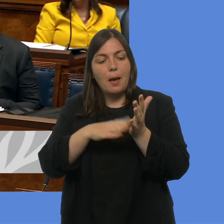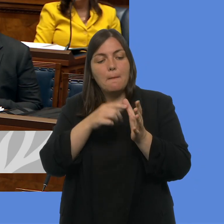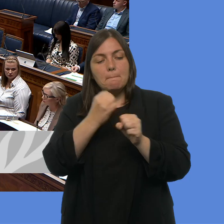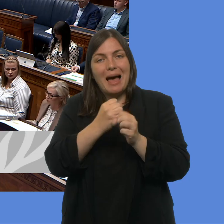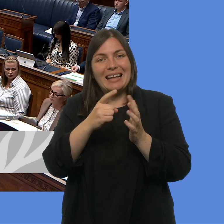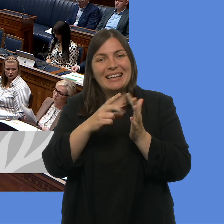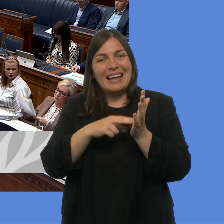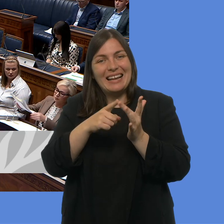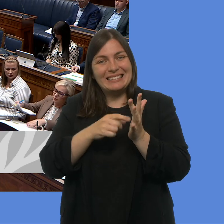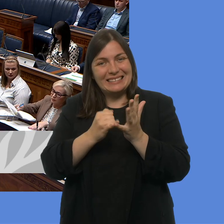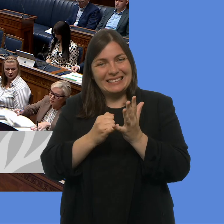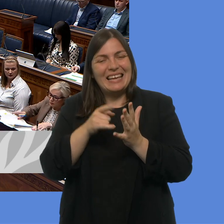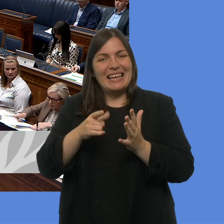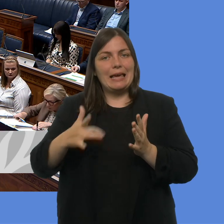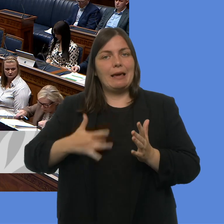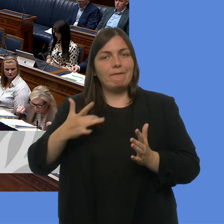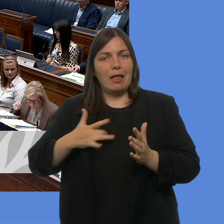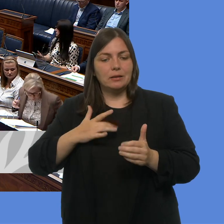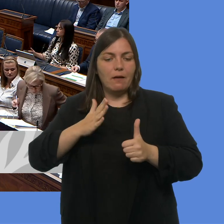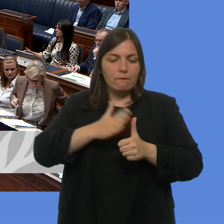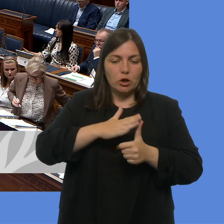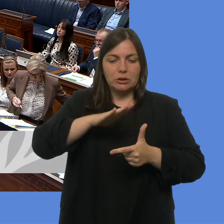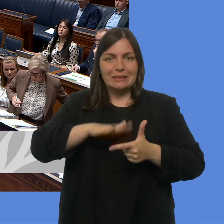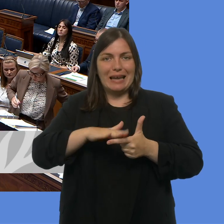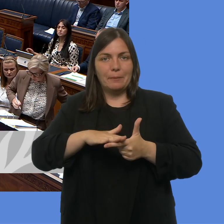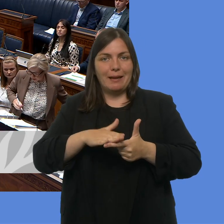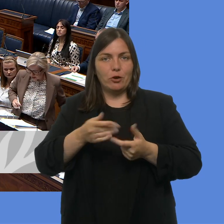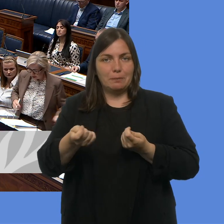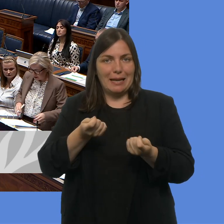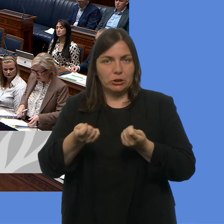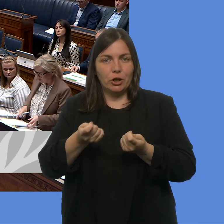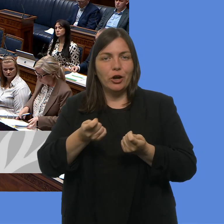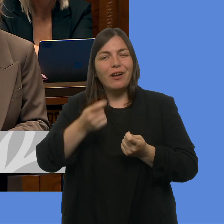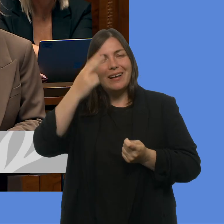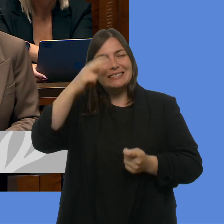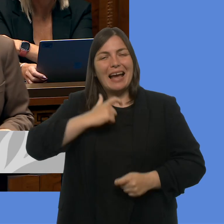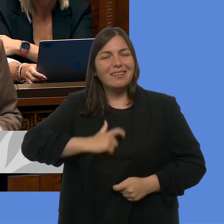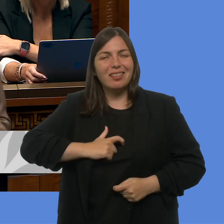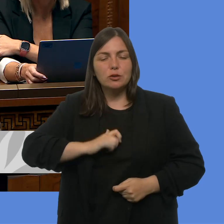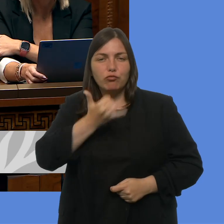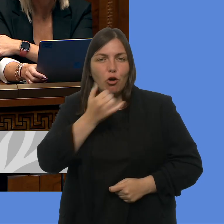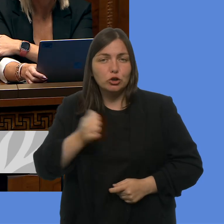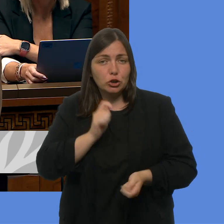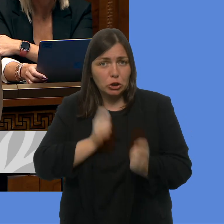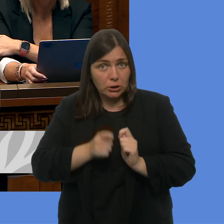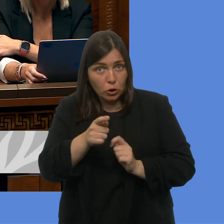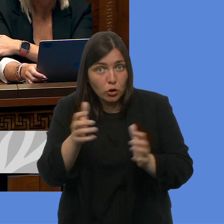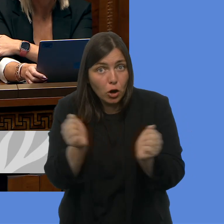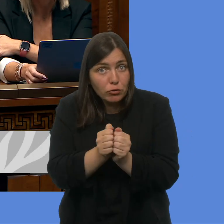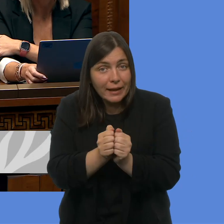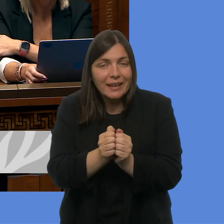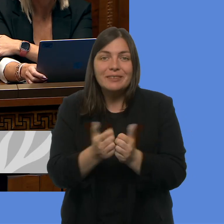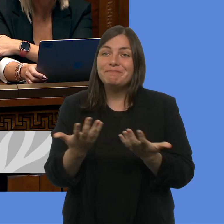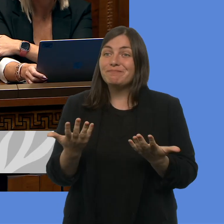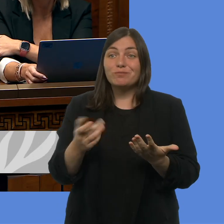equality? First Minister. Well, the member will know that this is the remit of our Assembly and Executive Review Committee, so